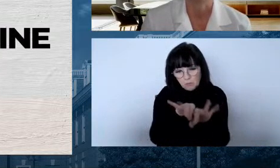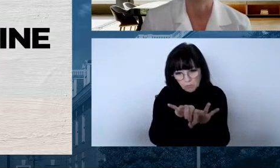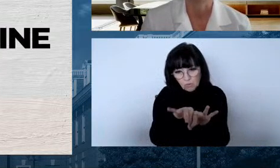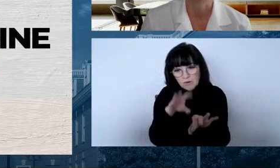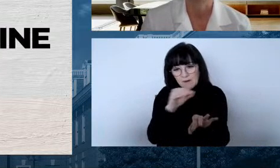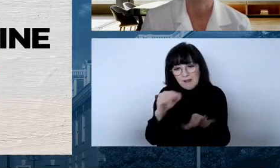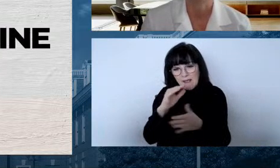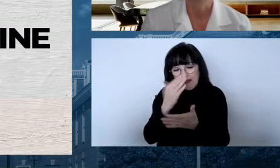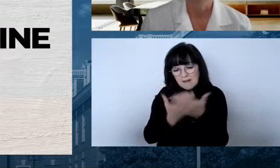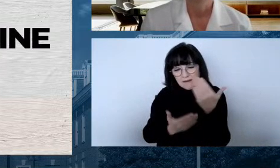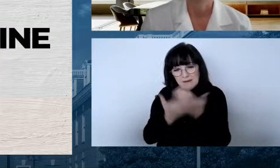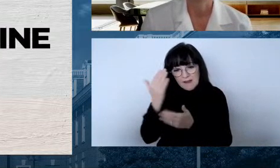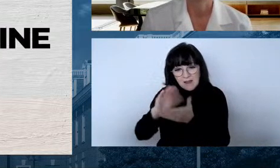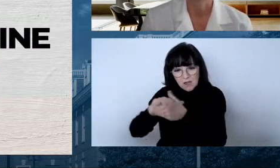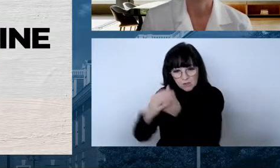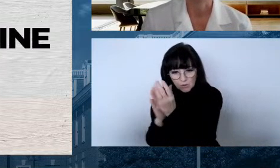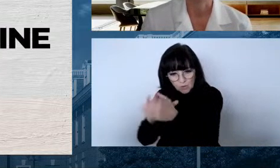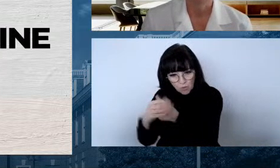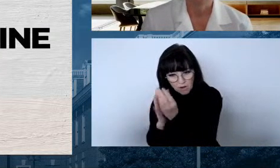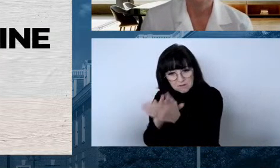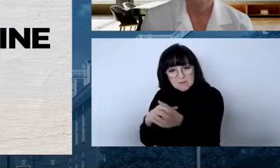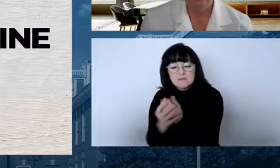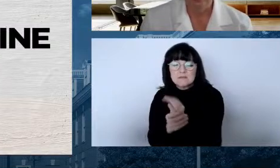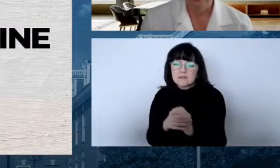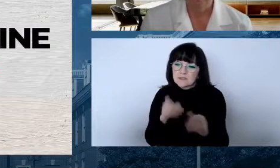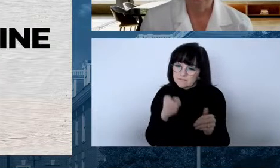washing and socially distancing.